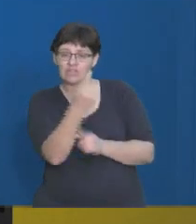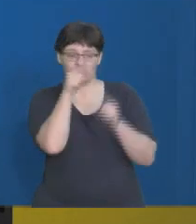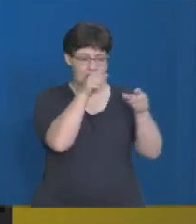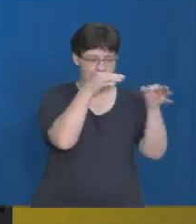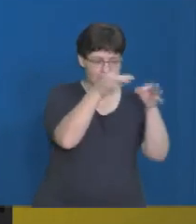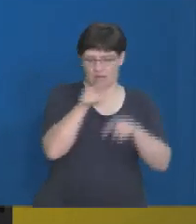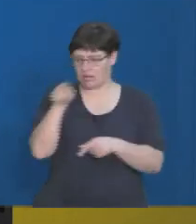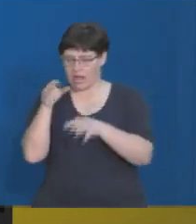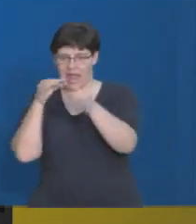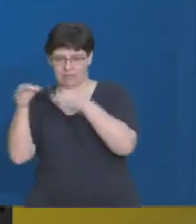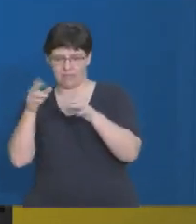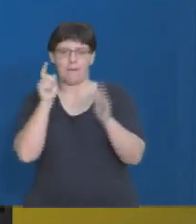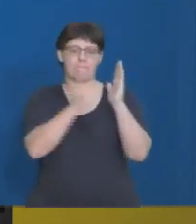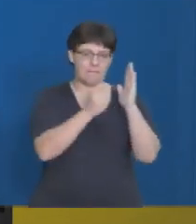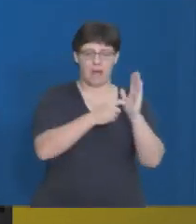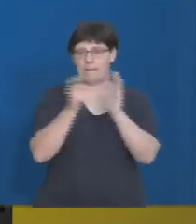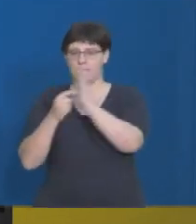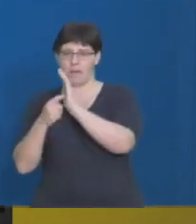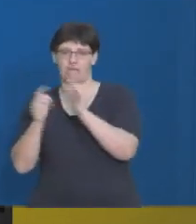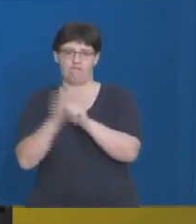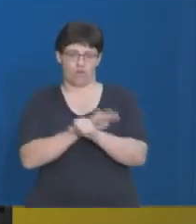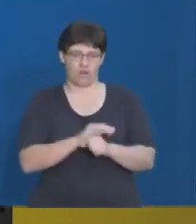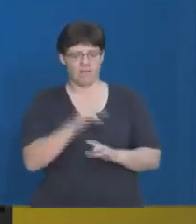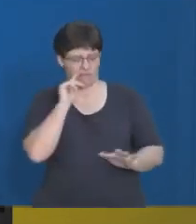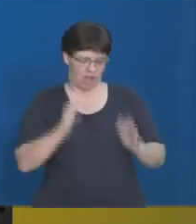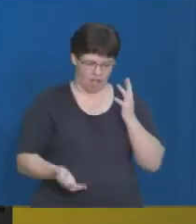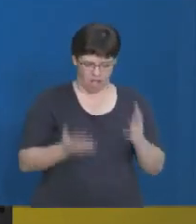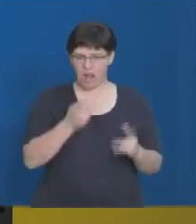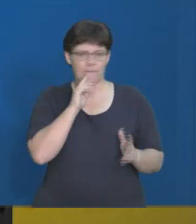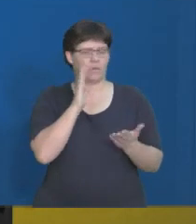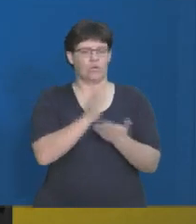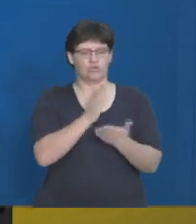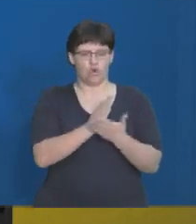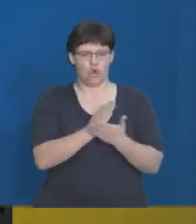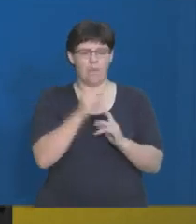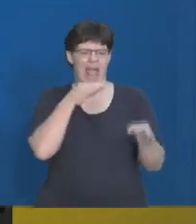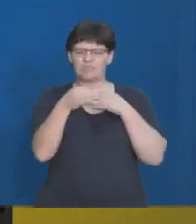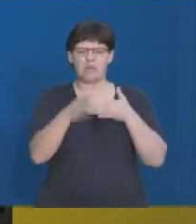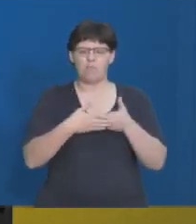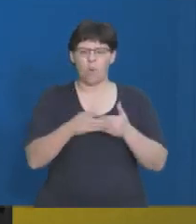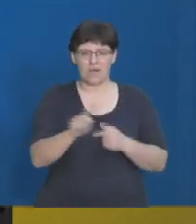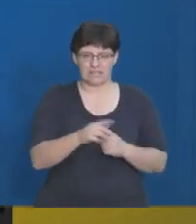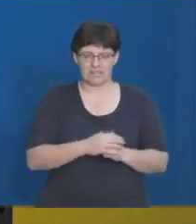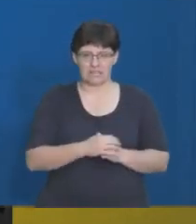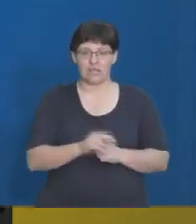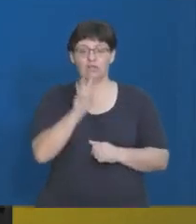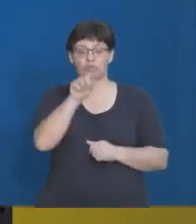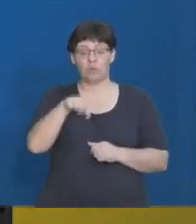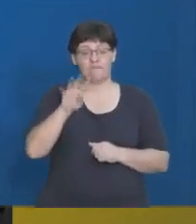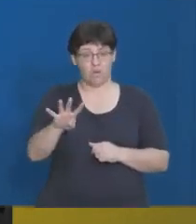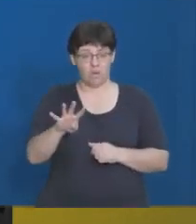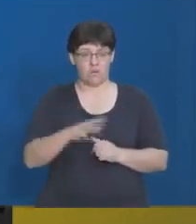explain, you get your 2 full marks there. And then when in doubt, if you are not sure of what else to explain in question